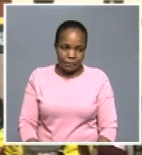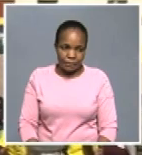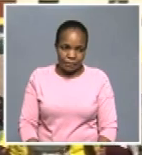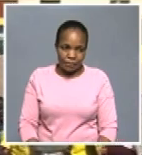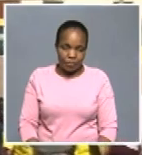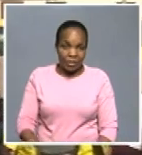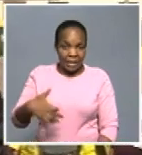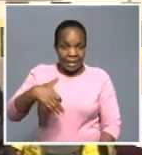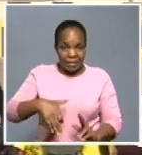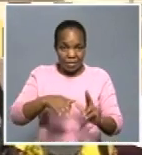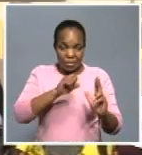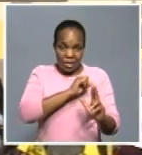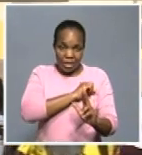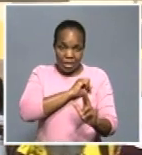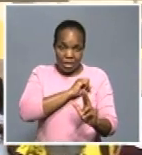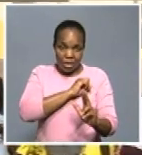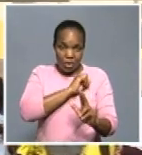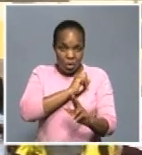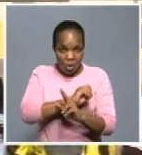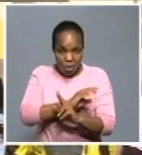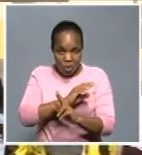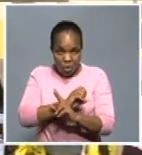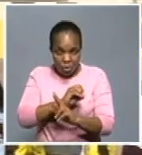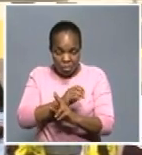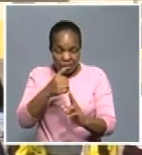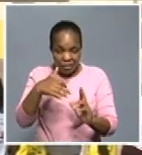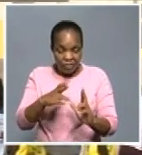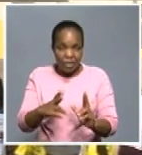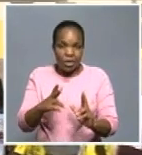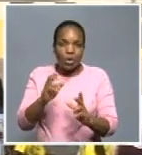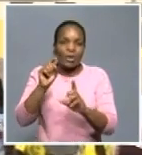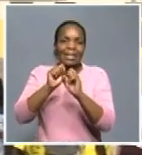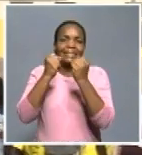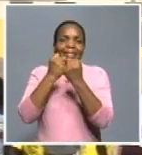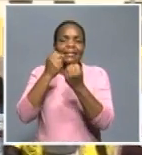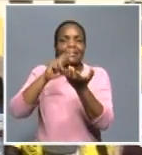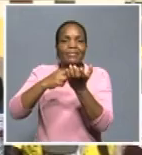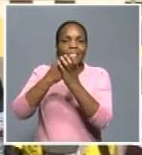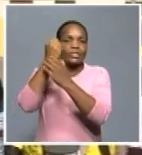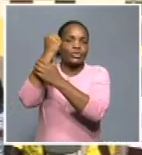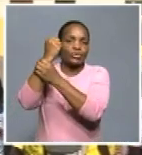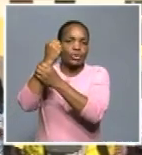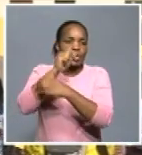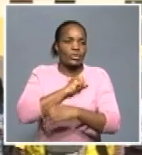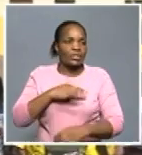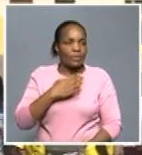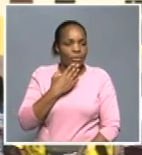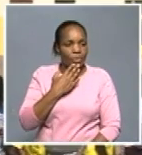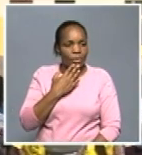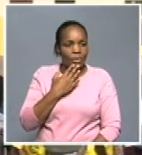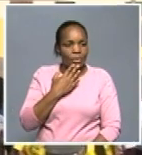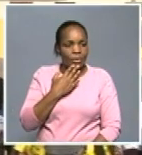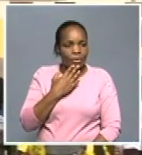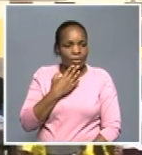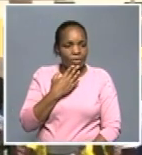that the only body, the only organization that can represent the workers is only a registered